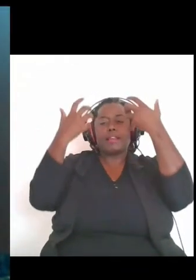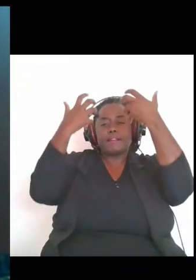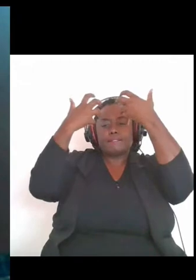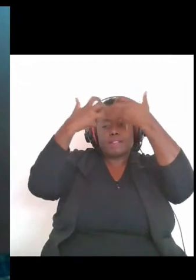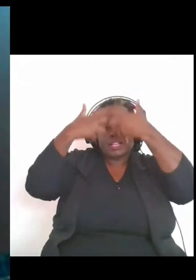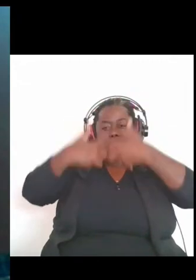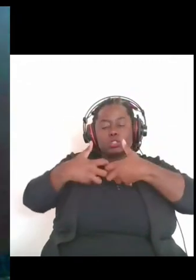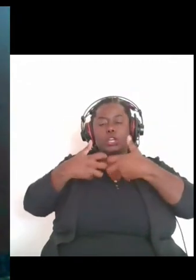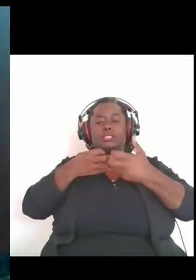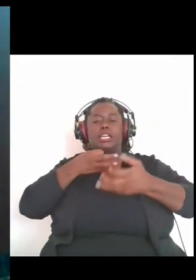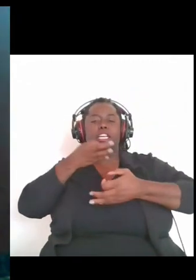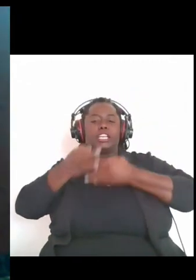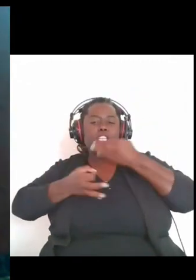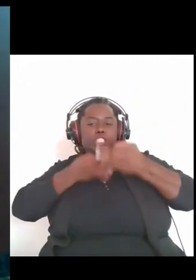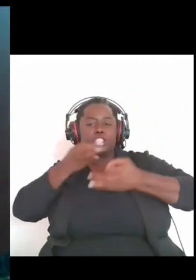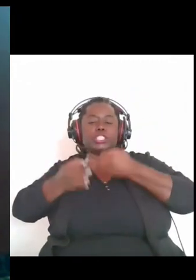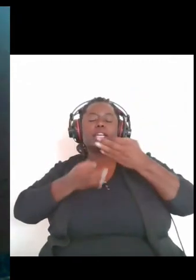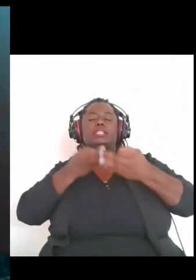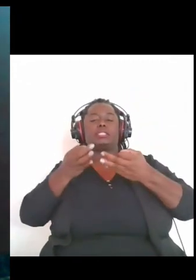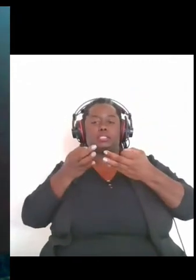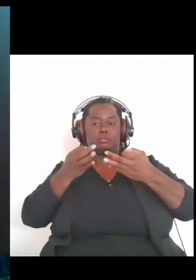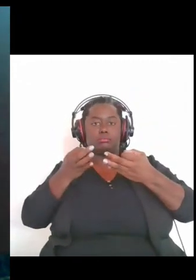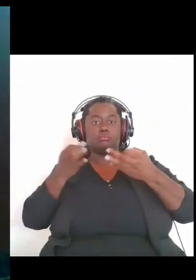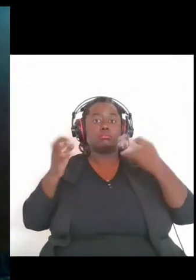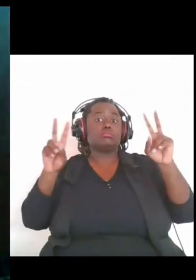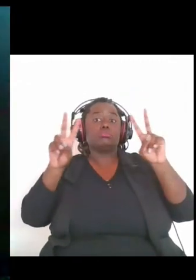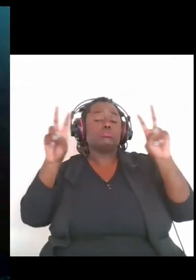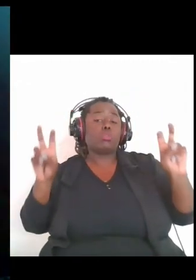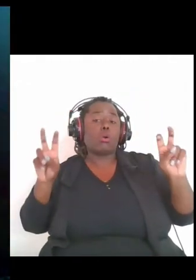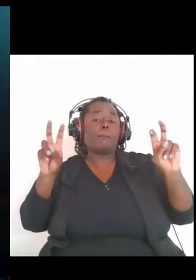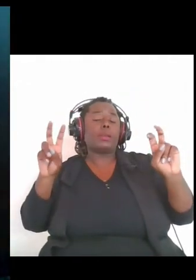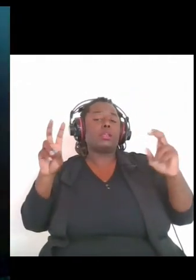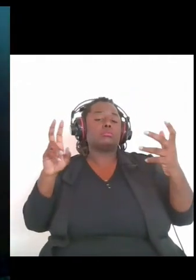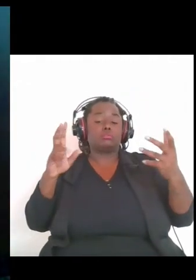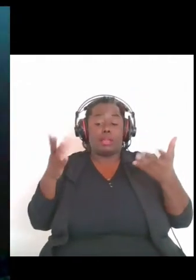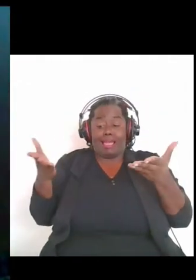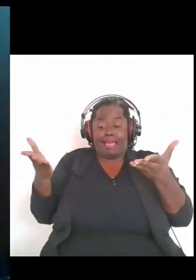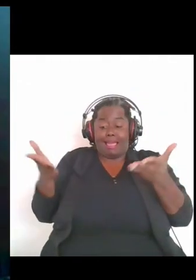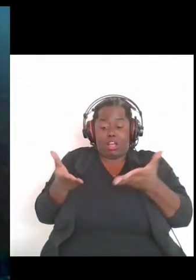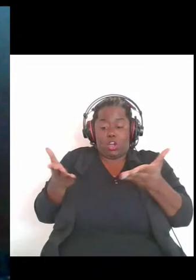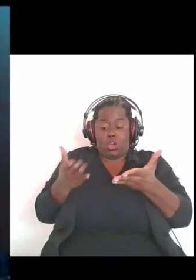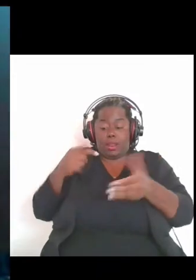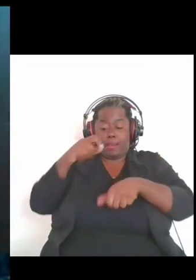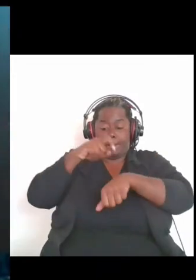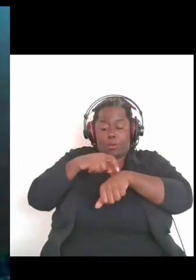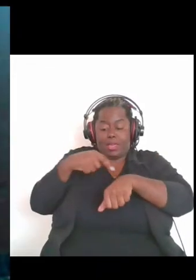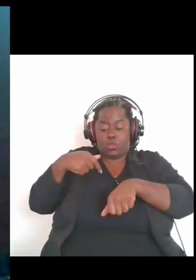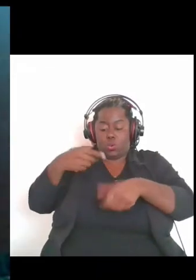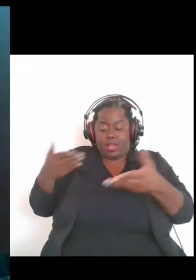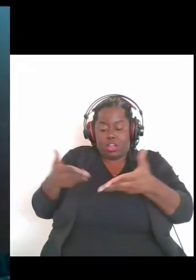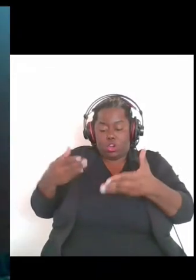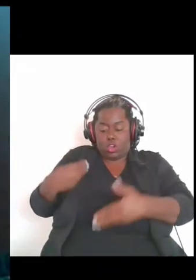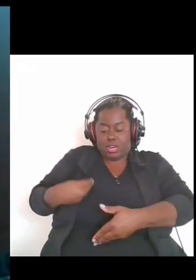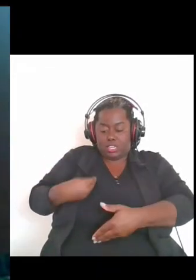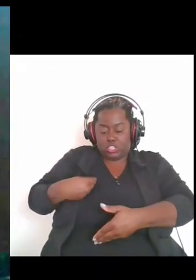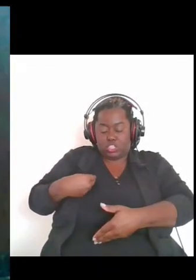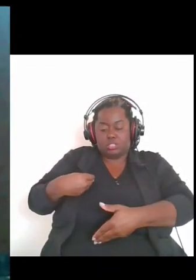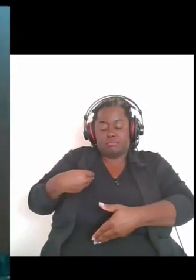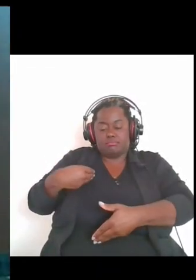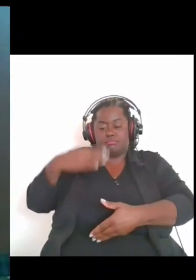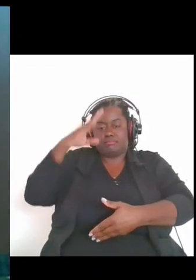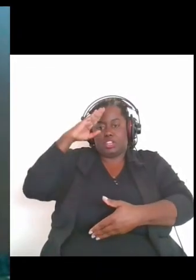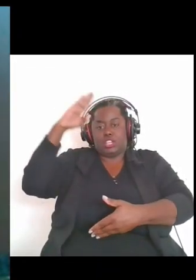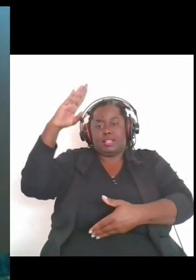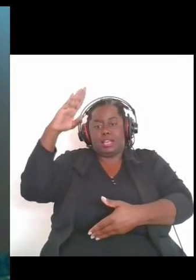discussions as part of activism that always tries to privilege now the current time the